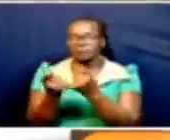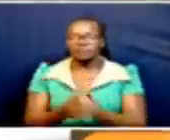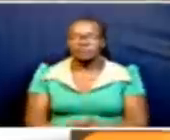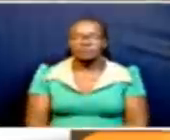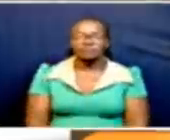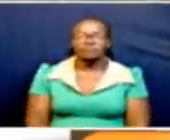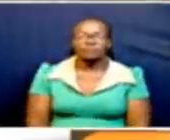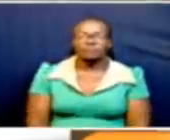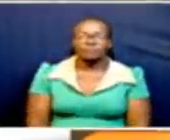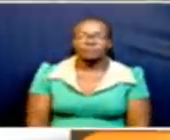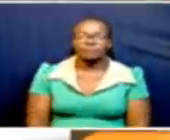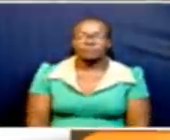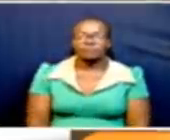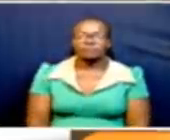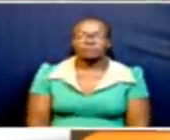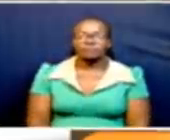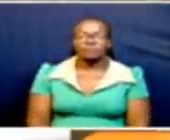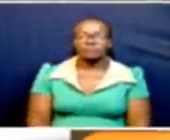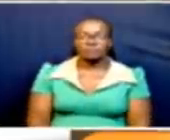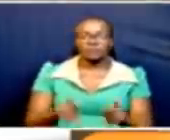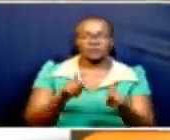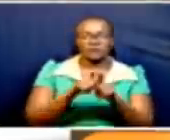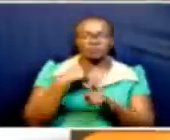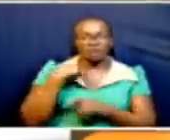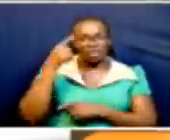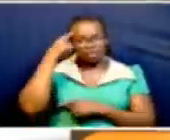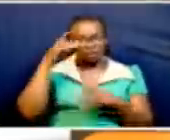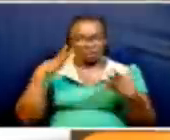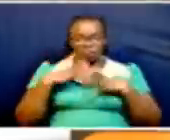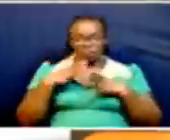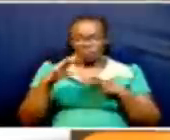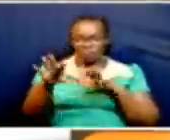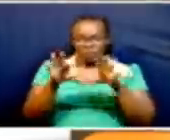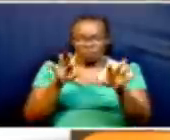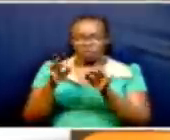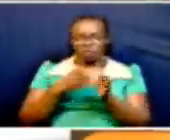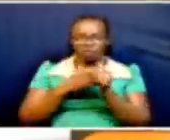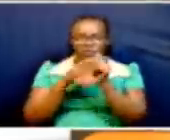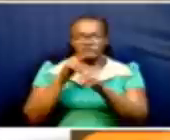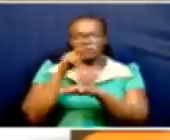the people that were also appointed to lead this nation are also